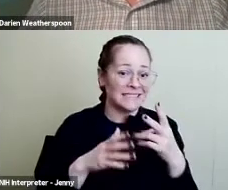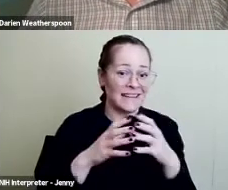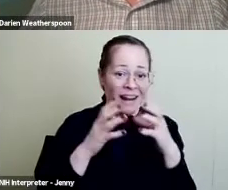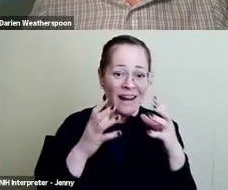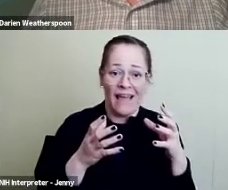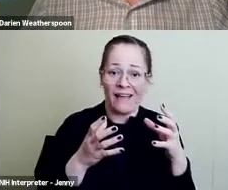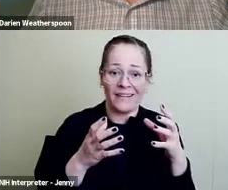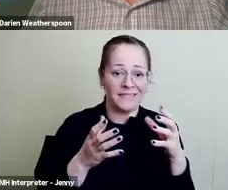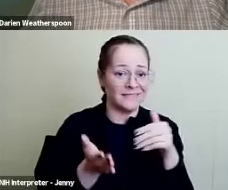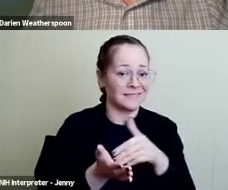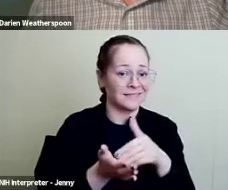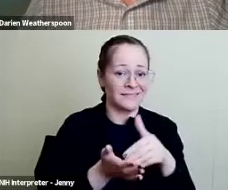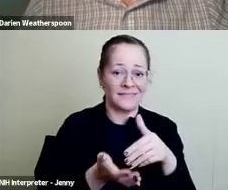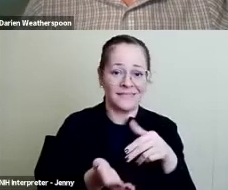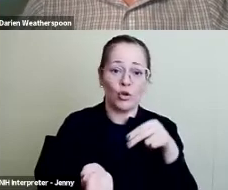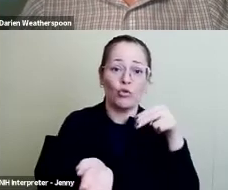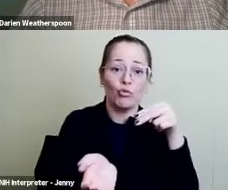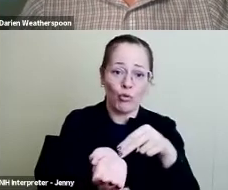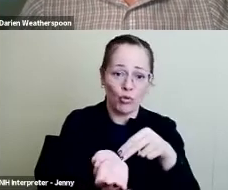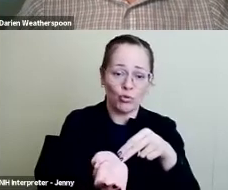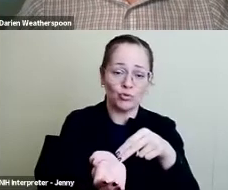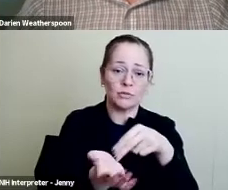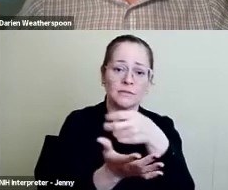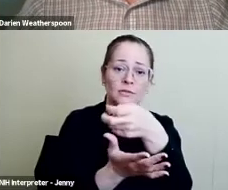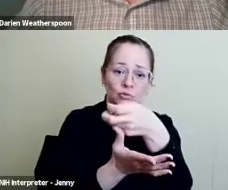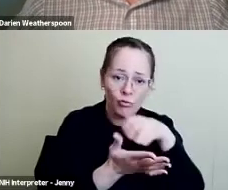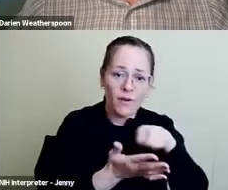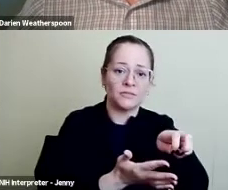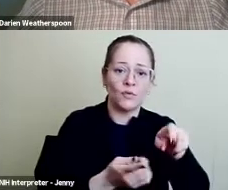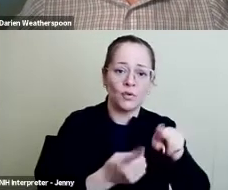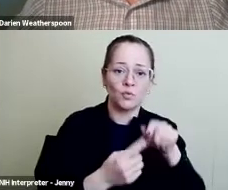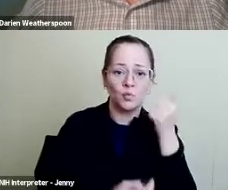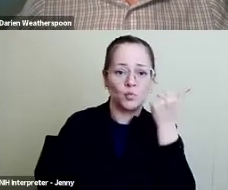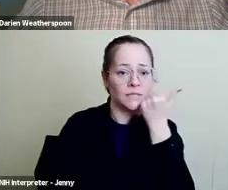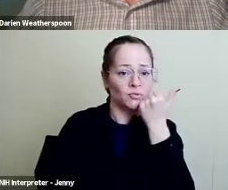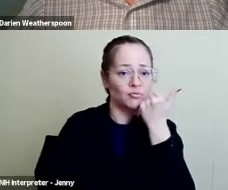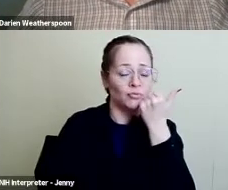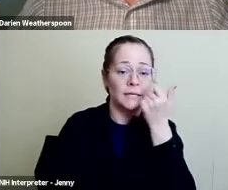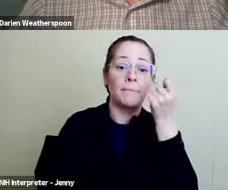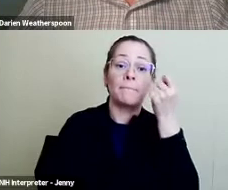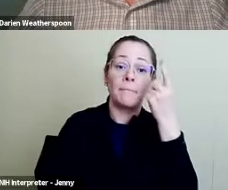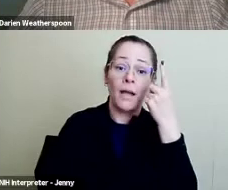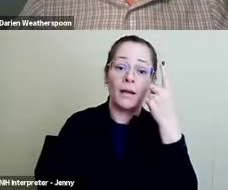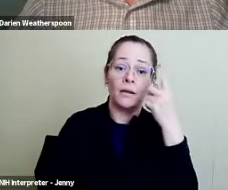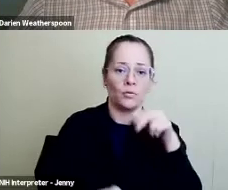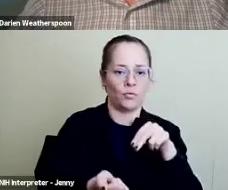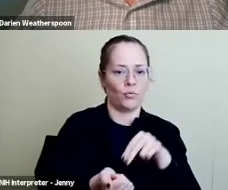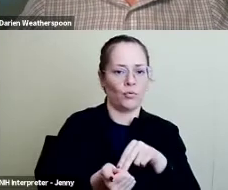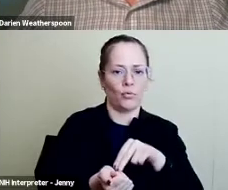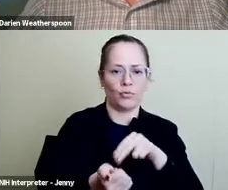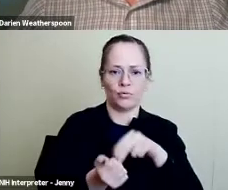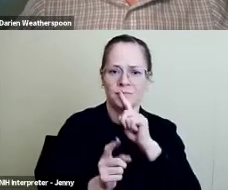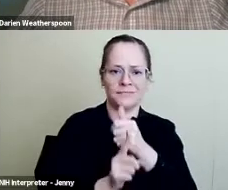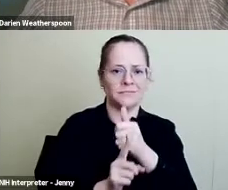nurses transition specifically towards dentistry. But I will say that nurses, I think, have an amazing,